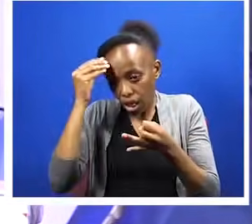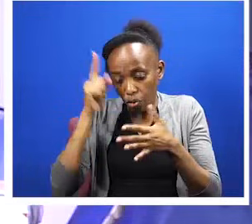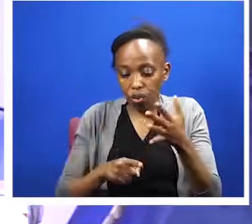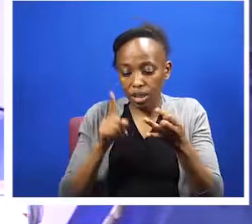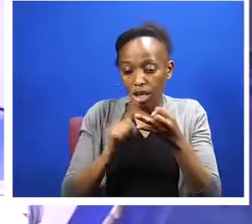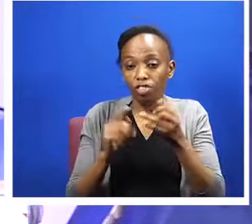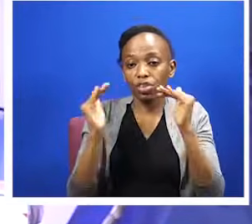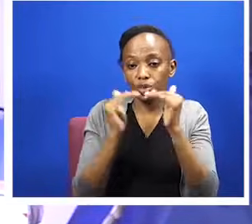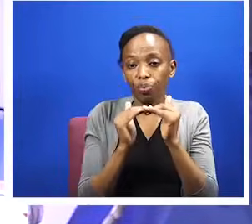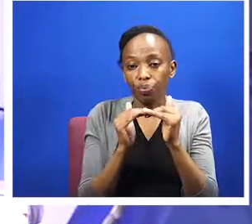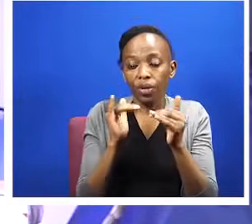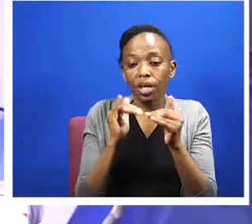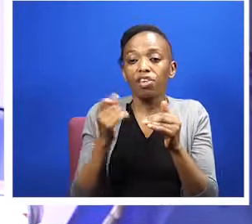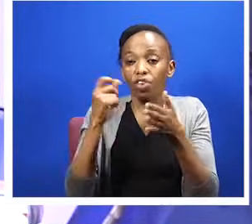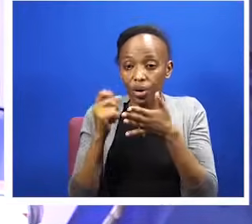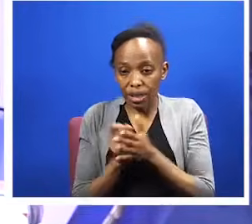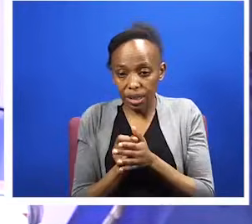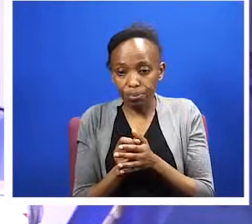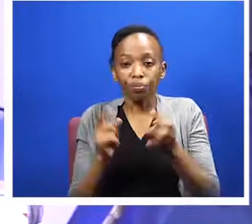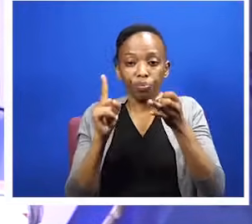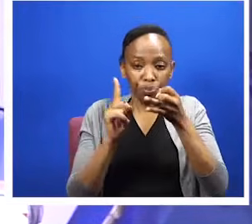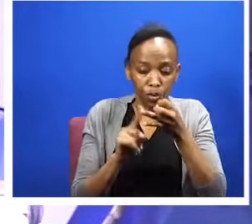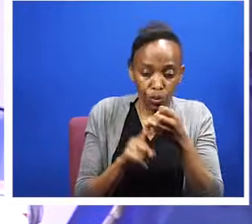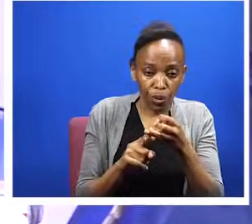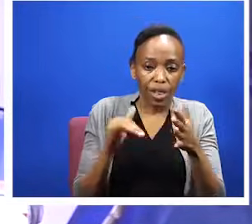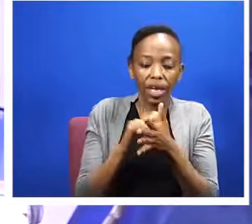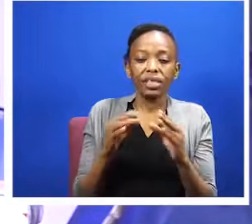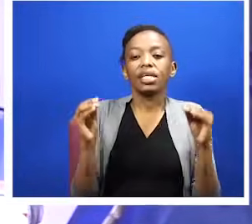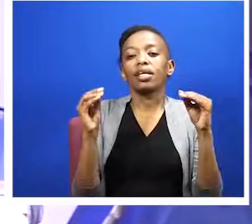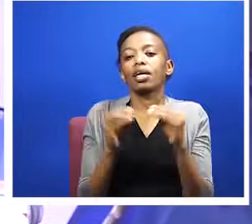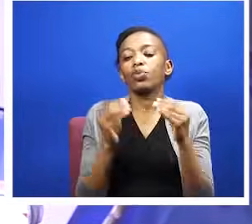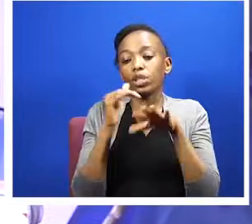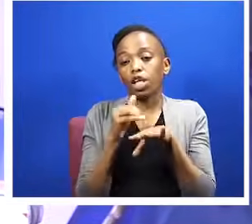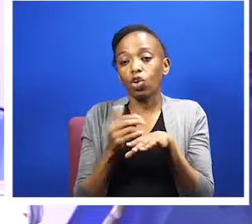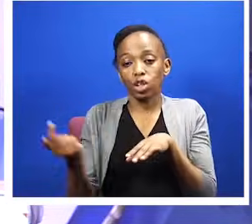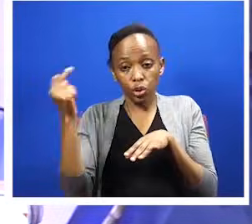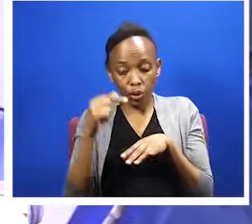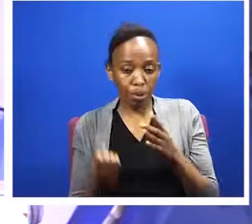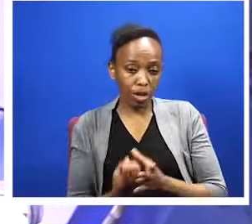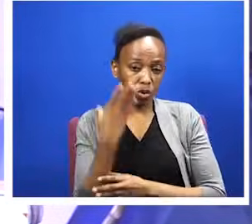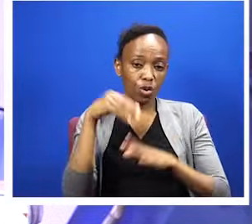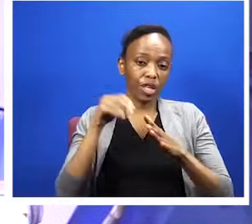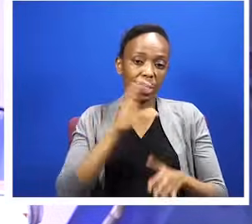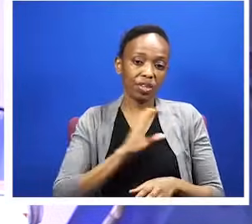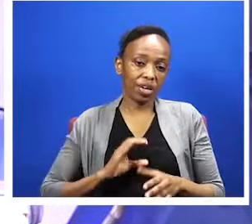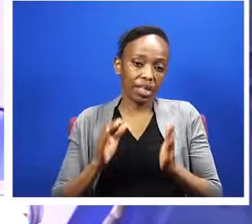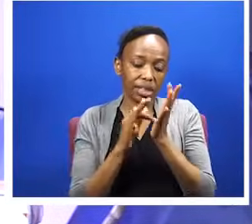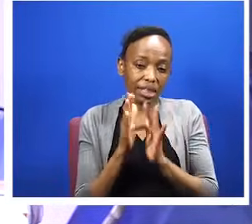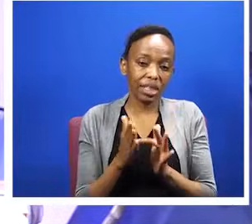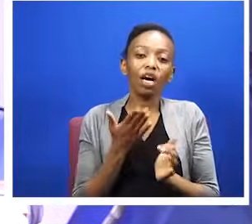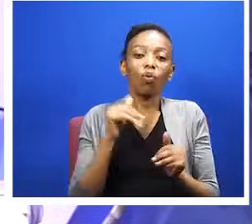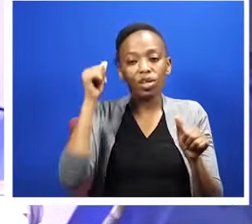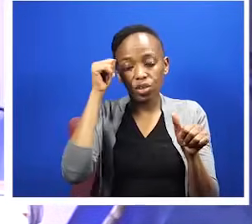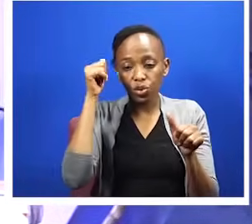two, okay? Those who are writing down, stage two, this is encounter, the call to come and grow in Christ Jesus. Let me just repeat